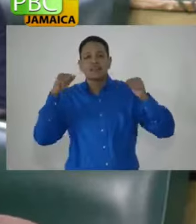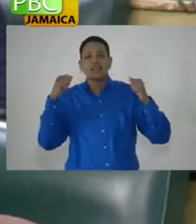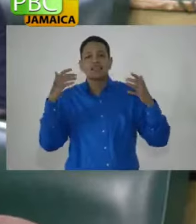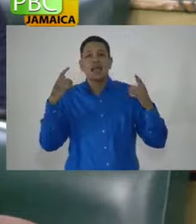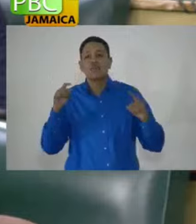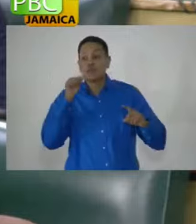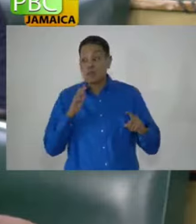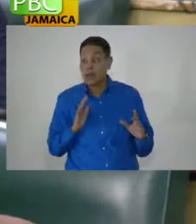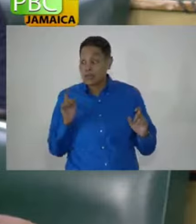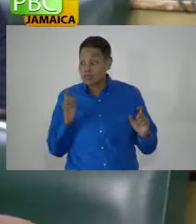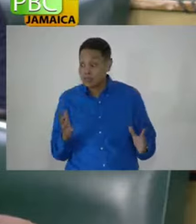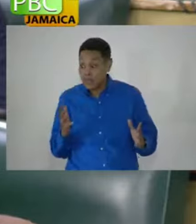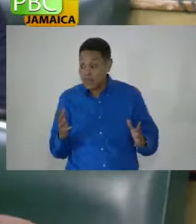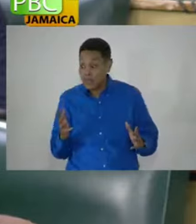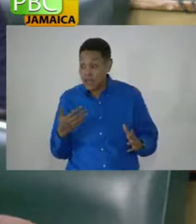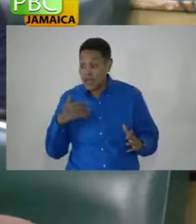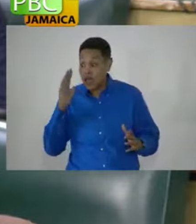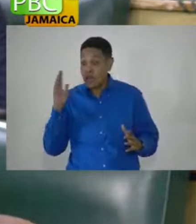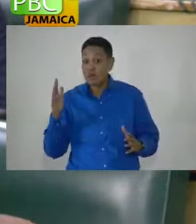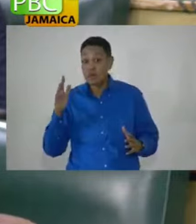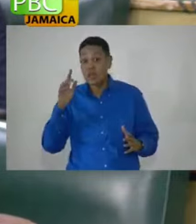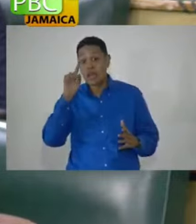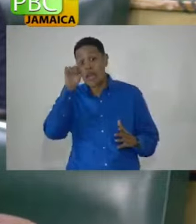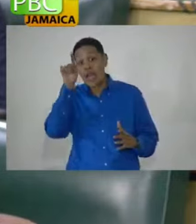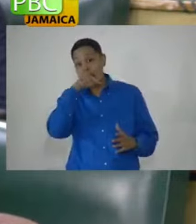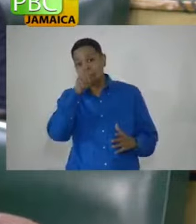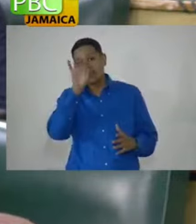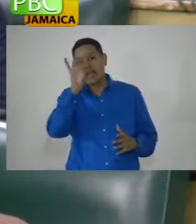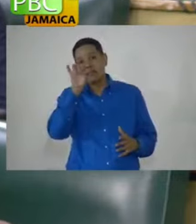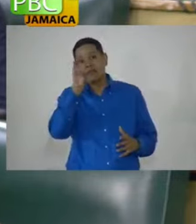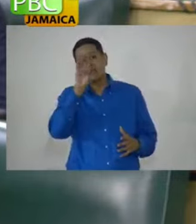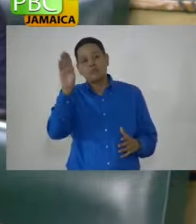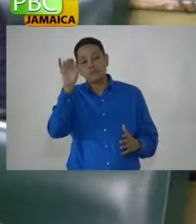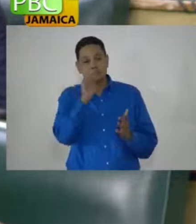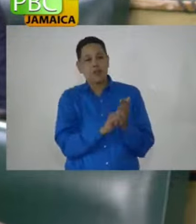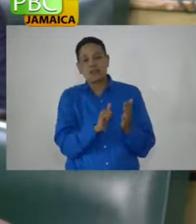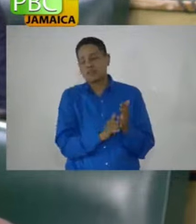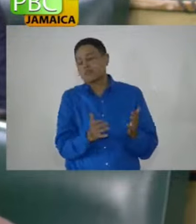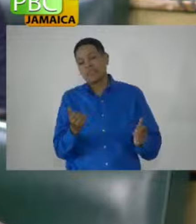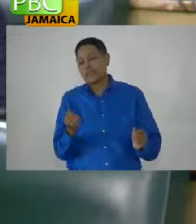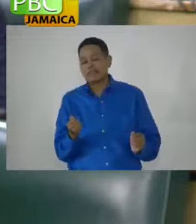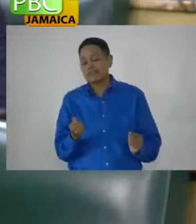So, Madam Speaker, I'm going to X out that figure, that 8.6 billion.